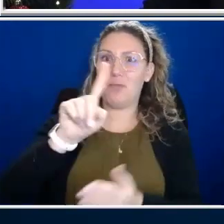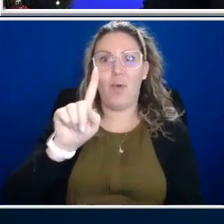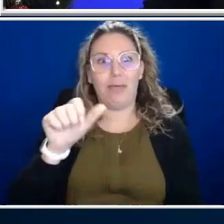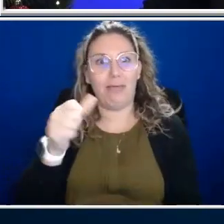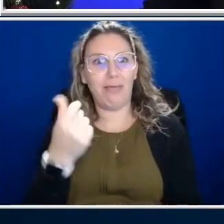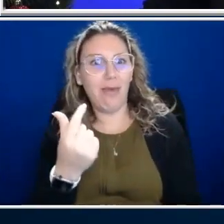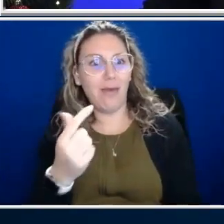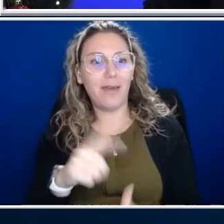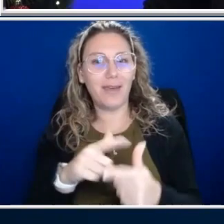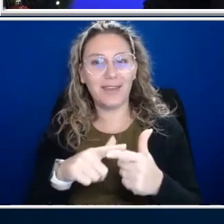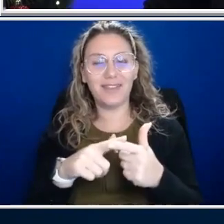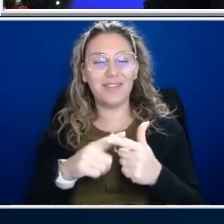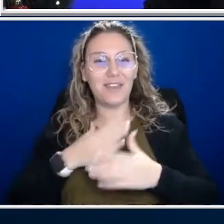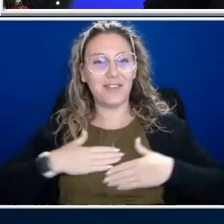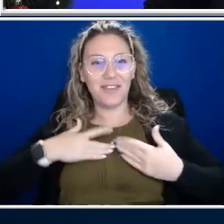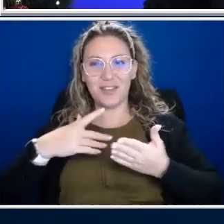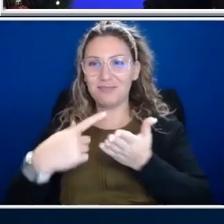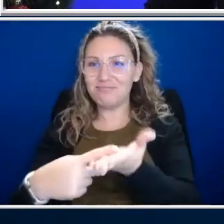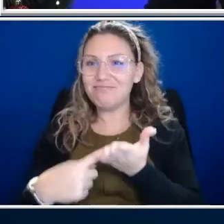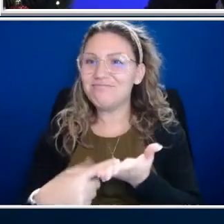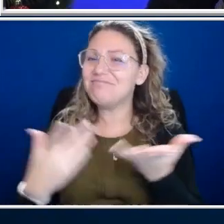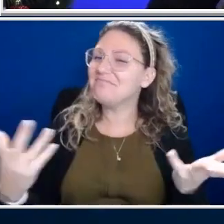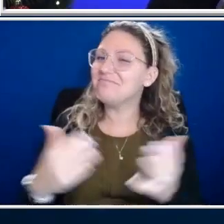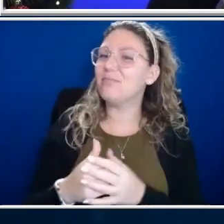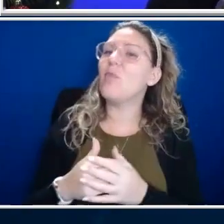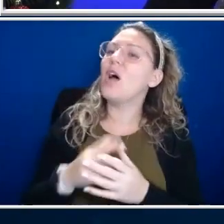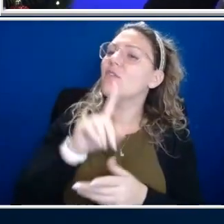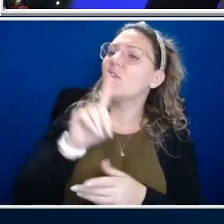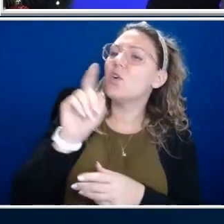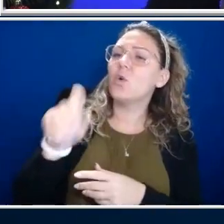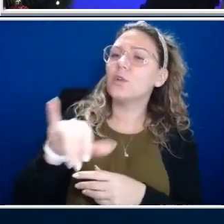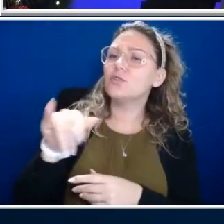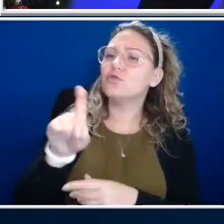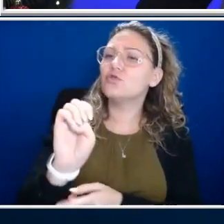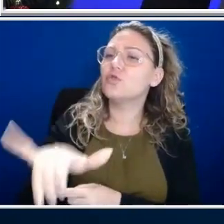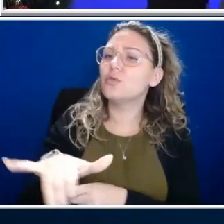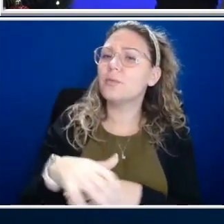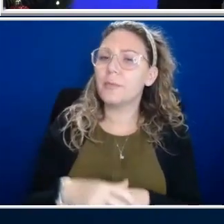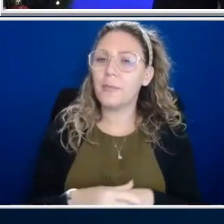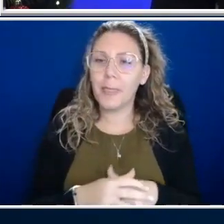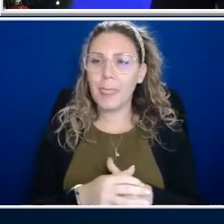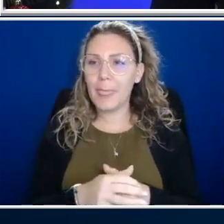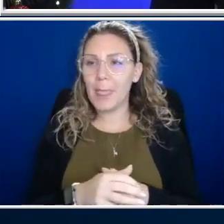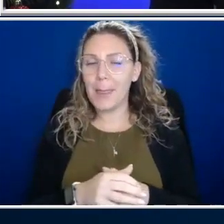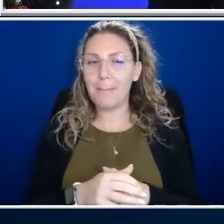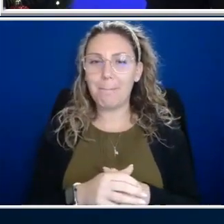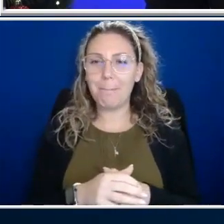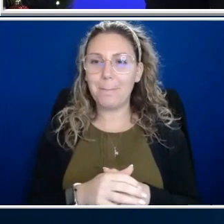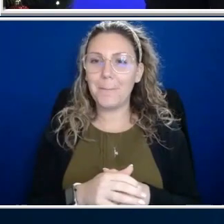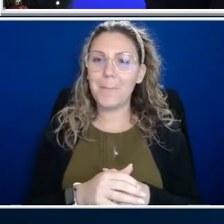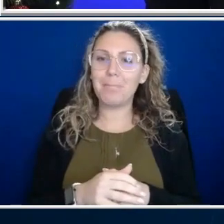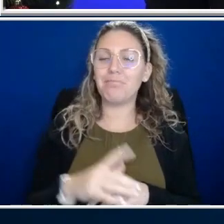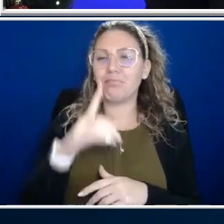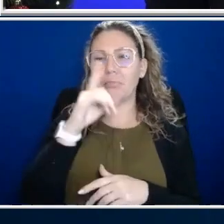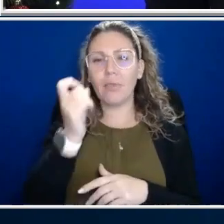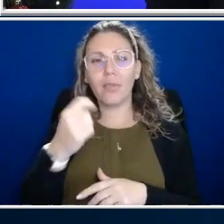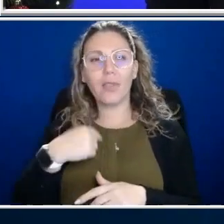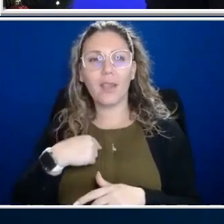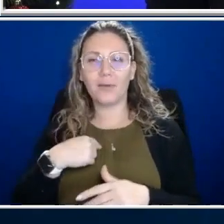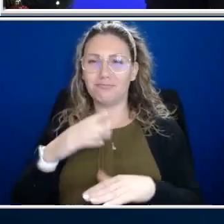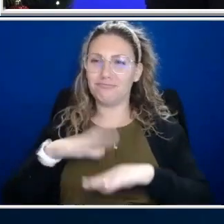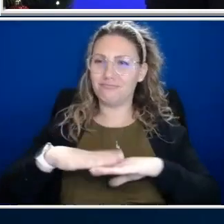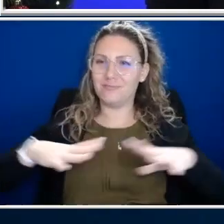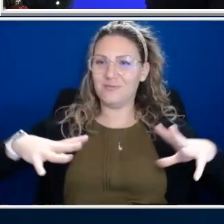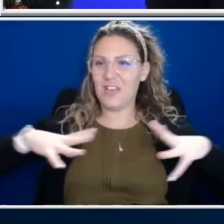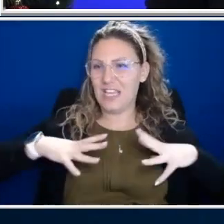discussion. Alexis, I have a question for Joey. Yeah, Jess has a question for you. Because I was on vacation a few weeks